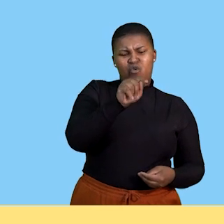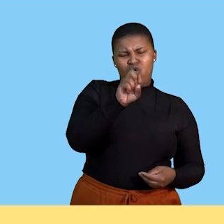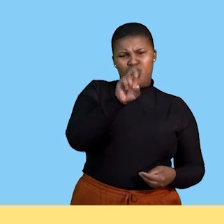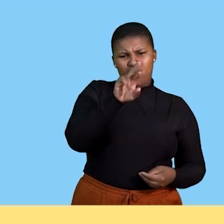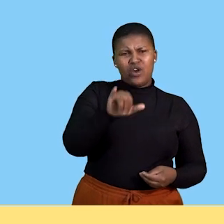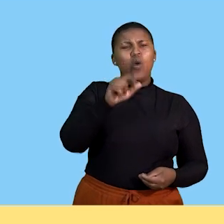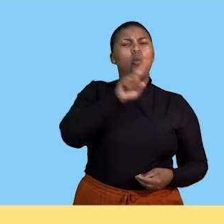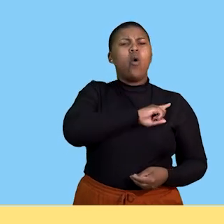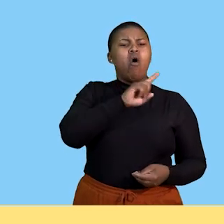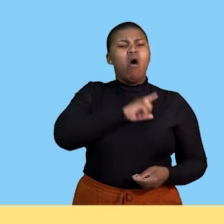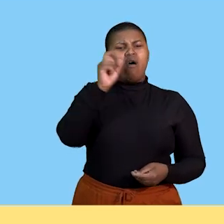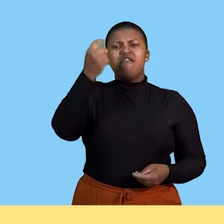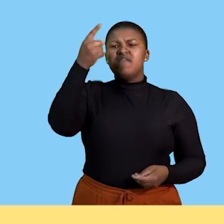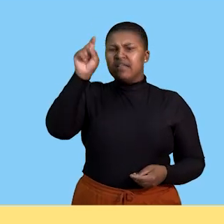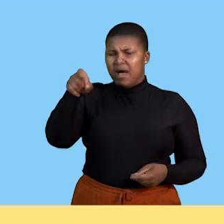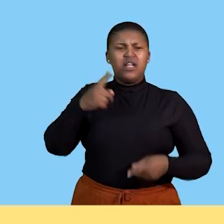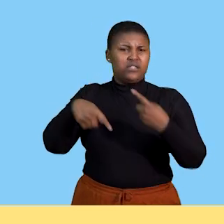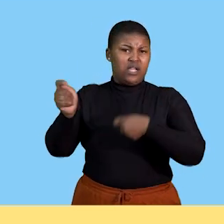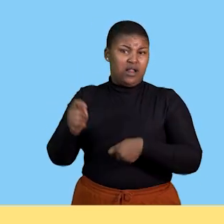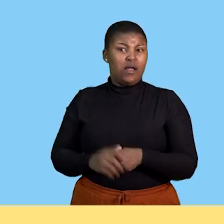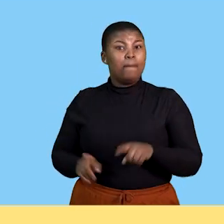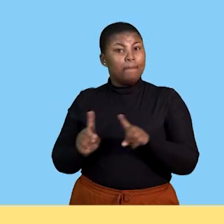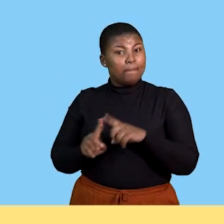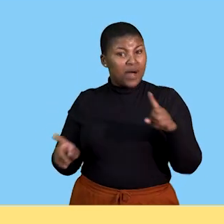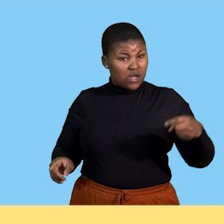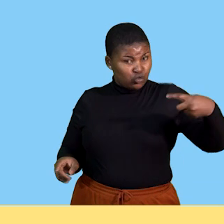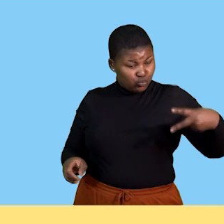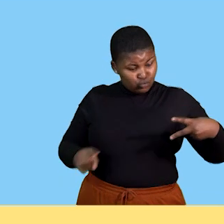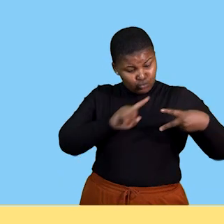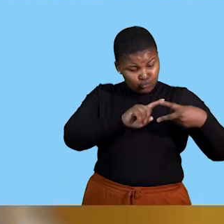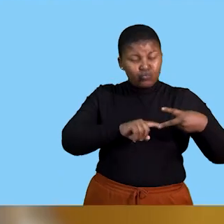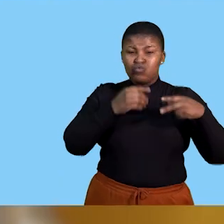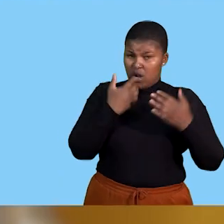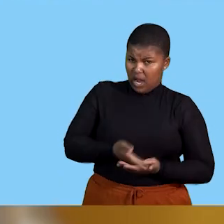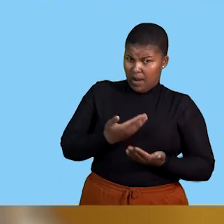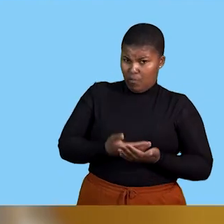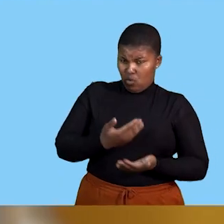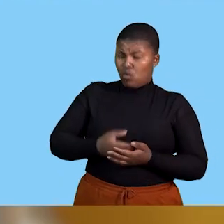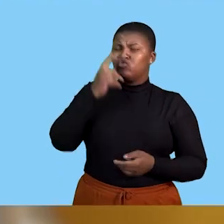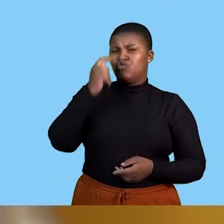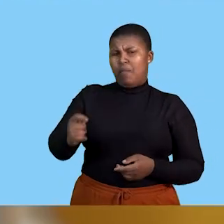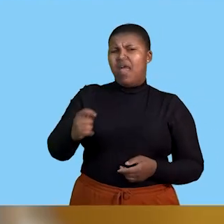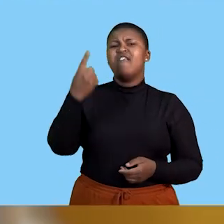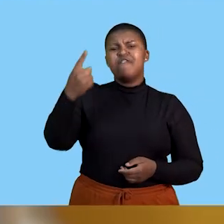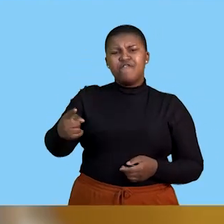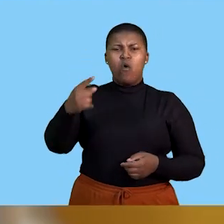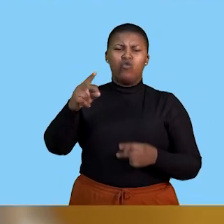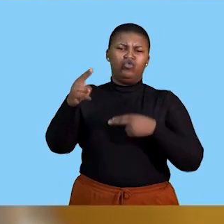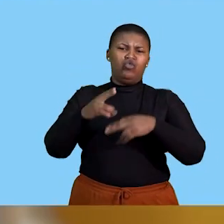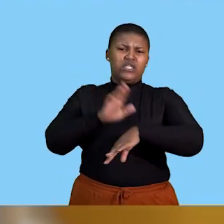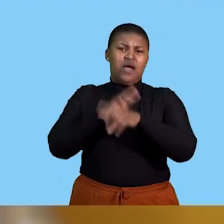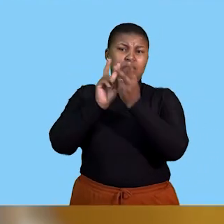to sell it first. But with these two, we are able to pay off our